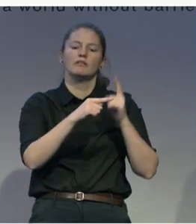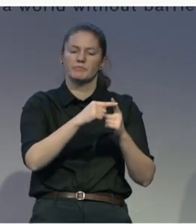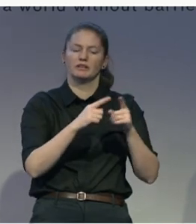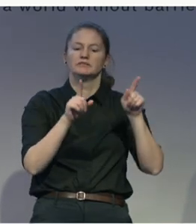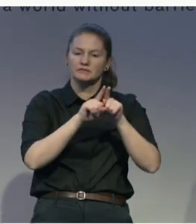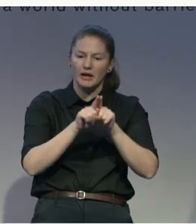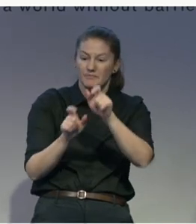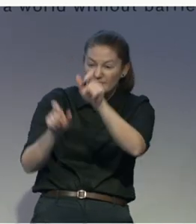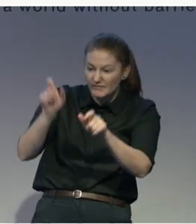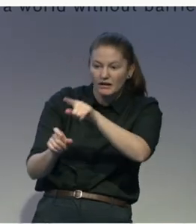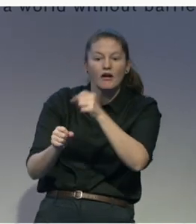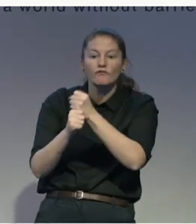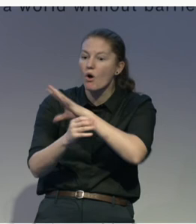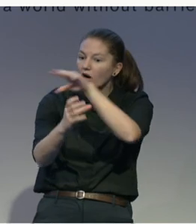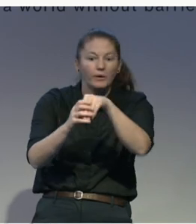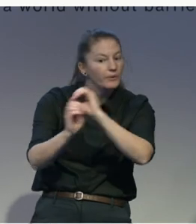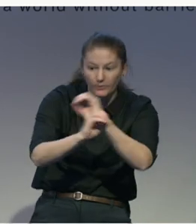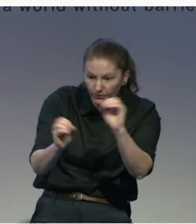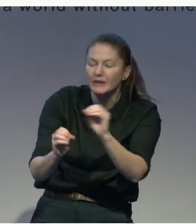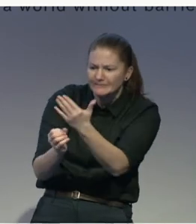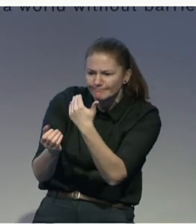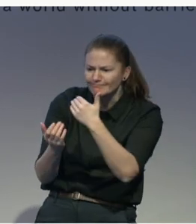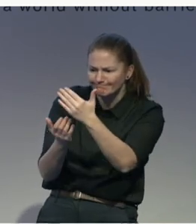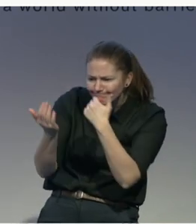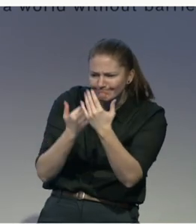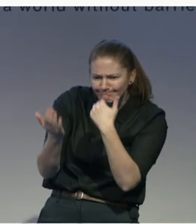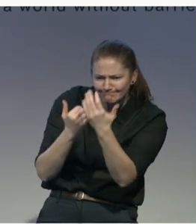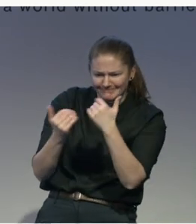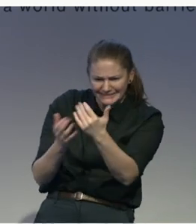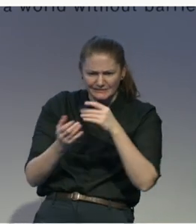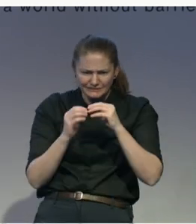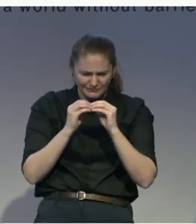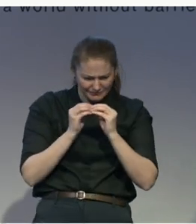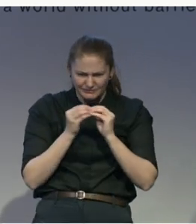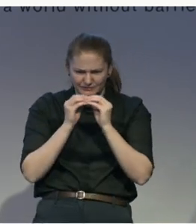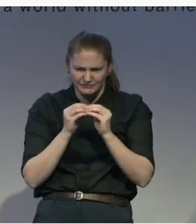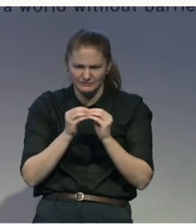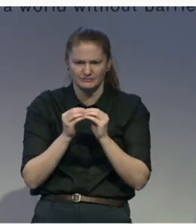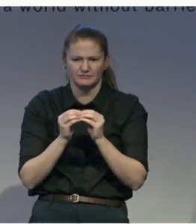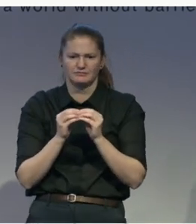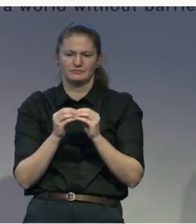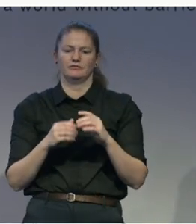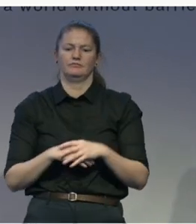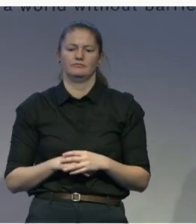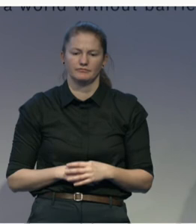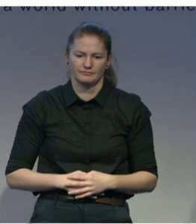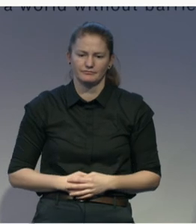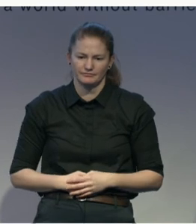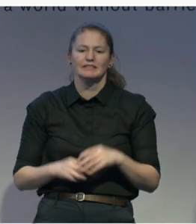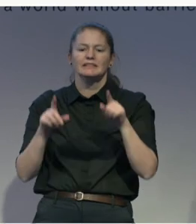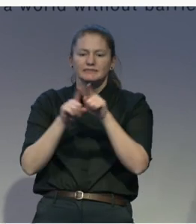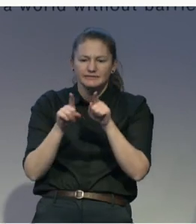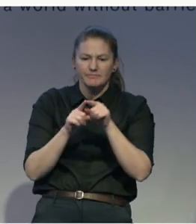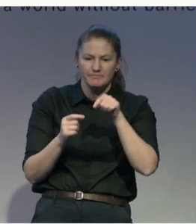don't want to constantly talk about what somebody can't do, but it's the definition we have right now between regulation and statute that we have to use. I think there's